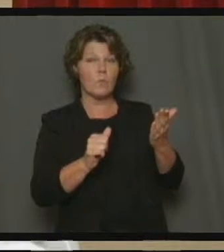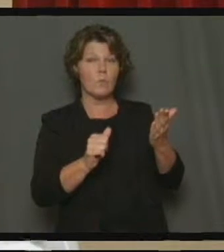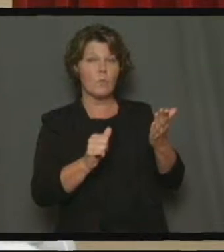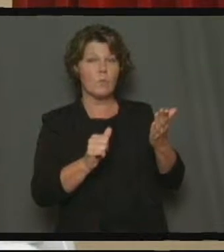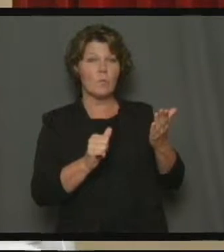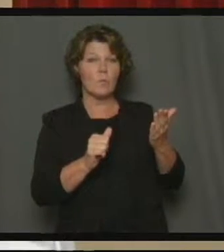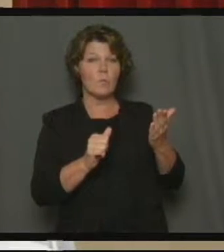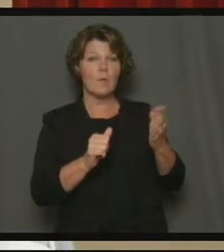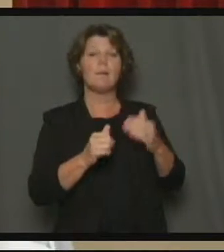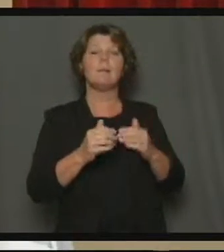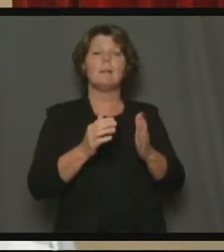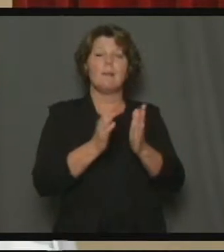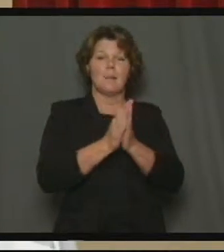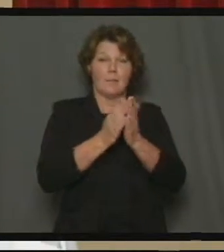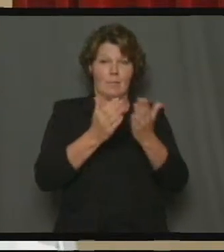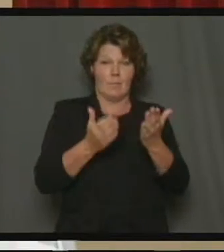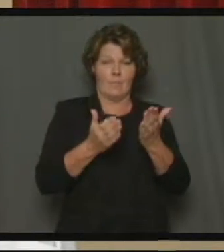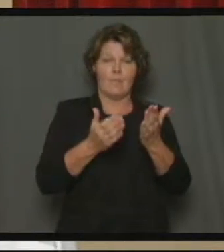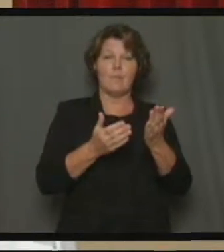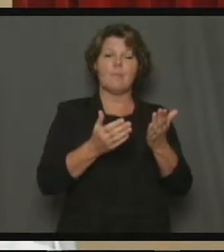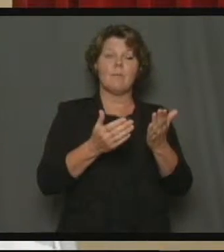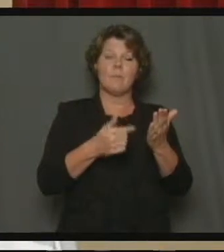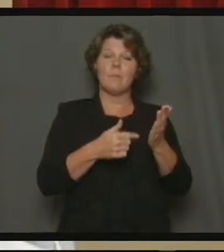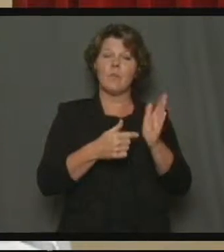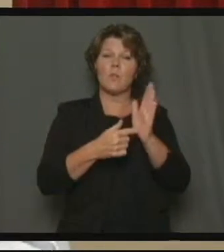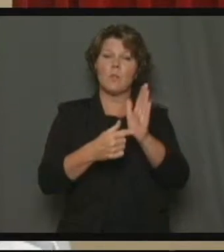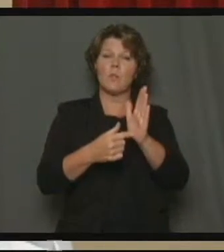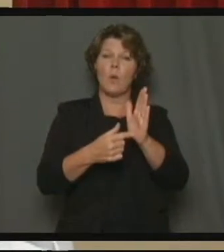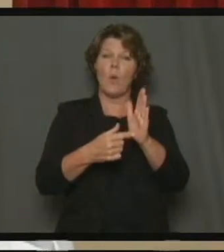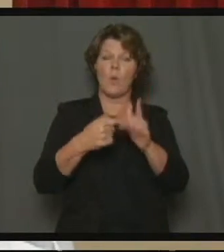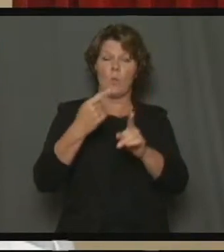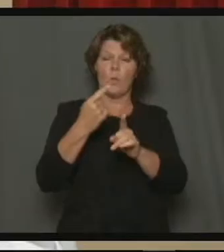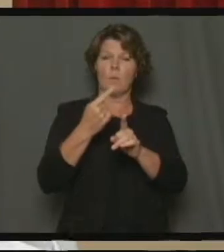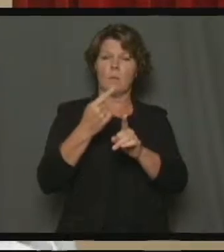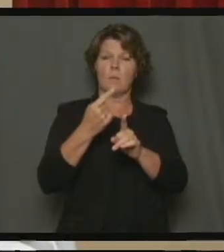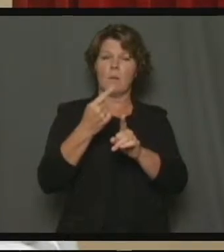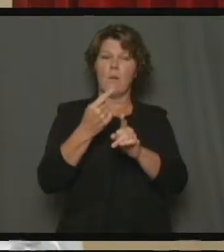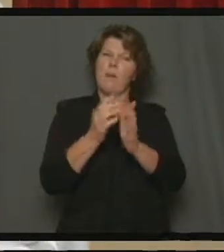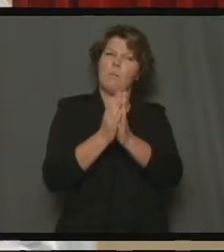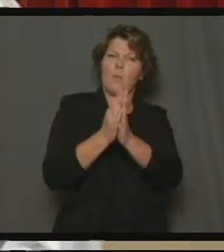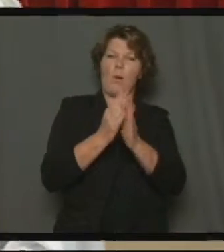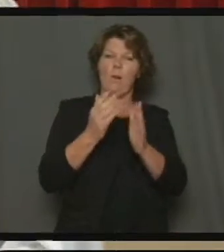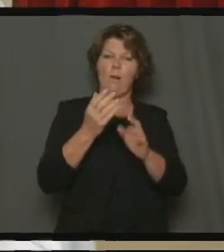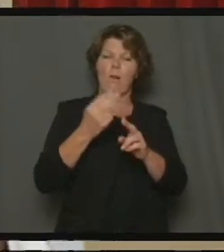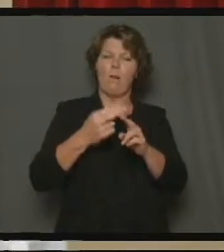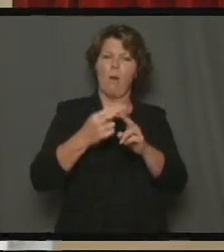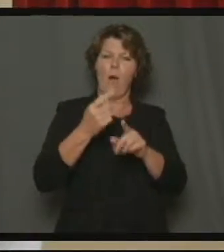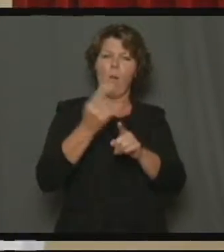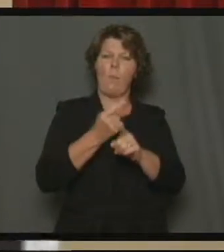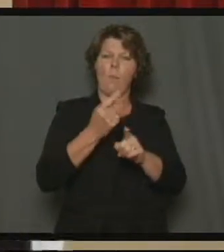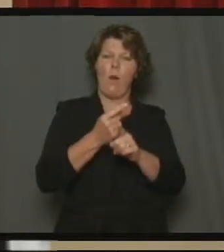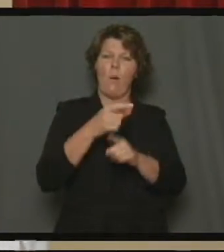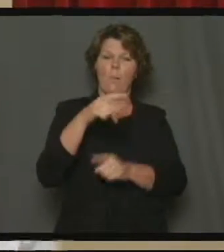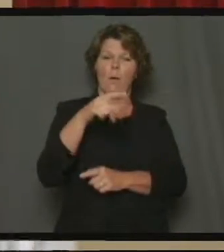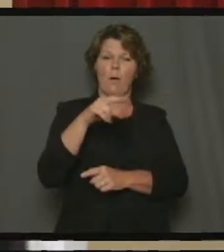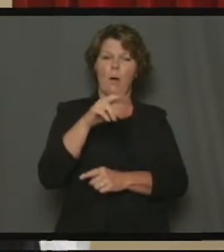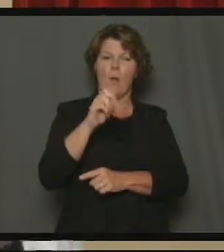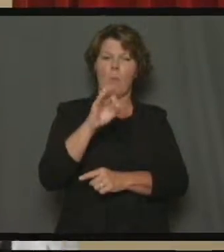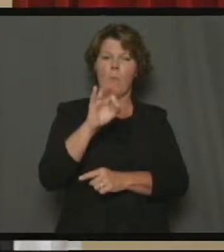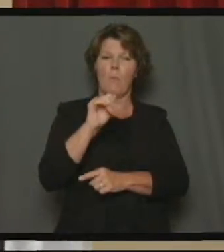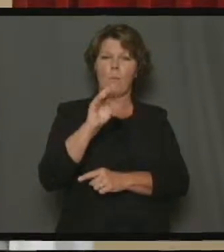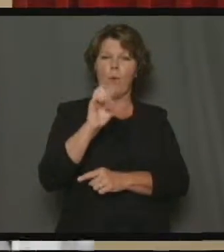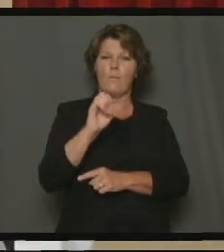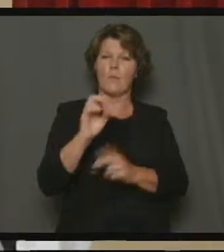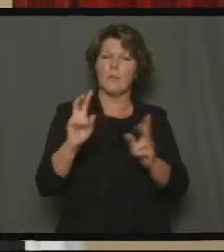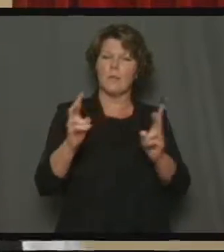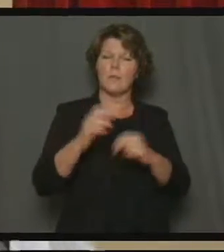us to a prayer called the proper preface, where we give thanks to God for his work of